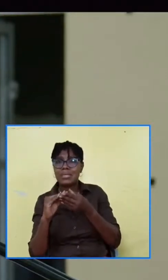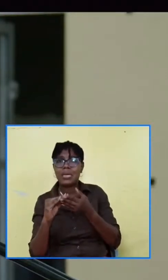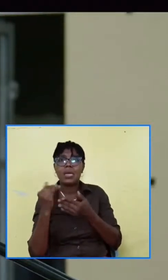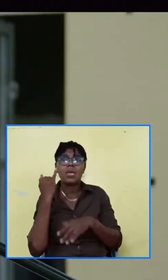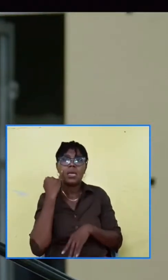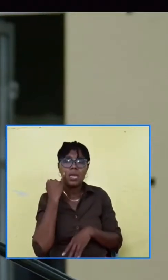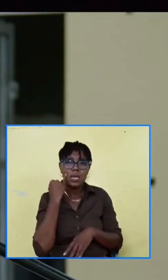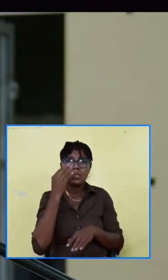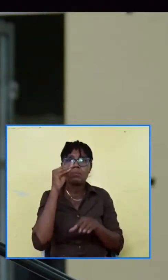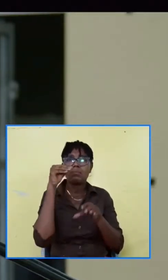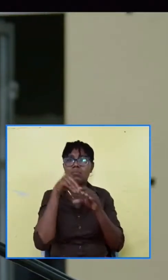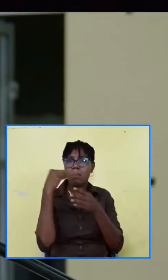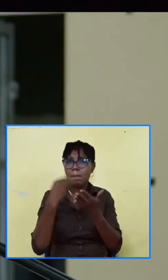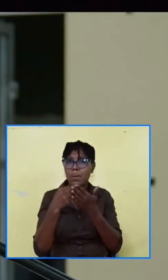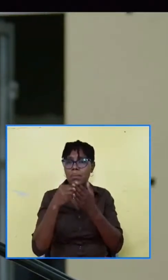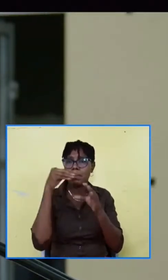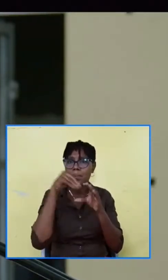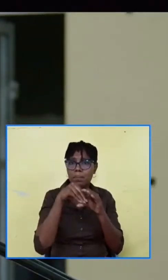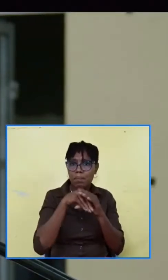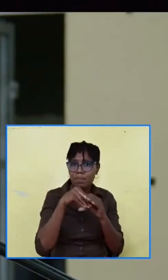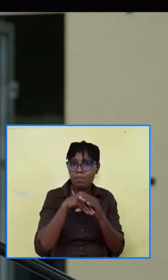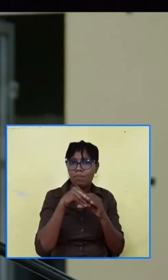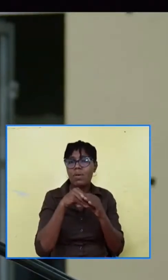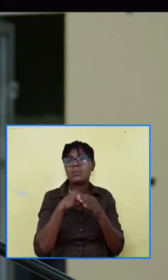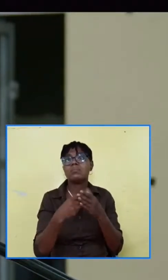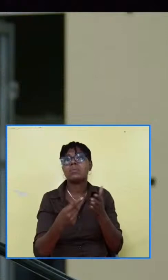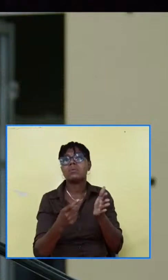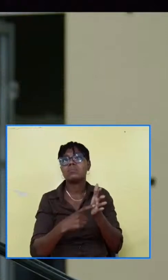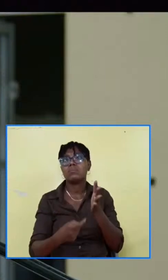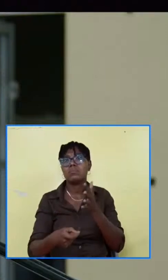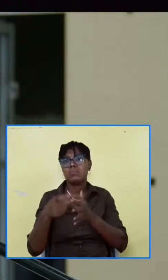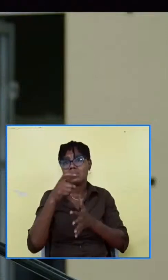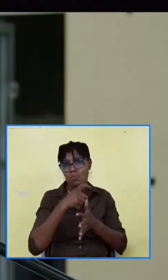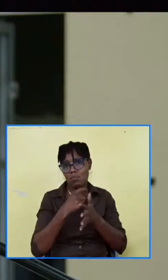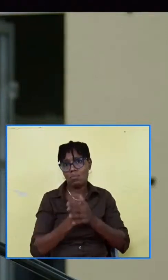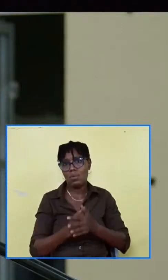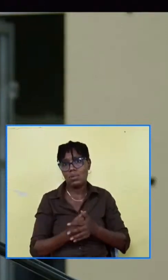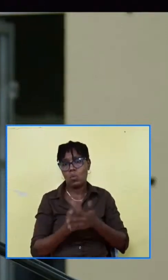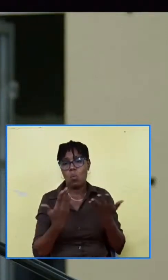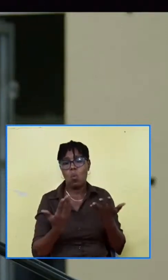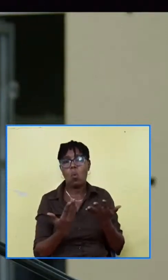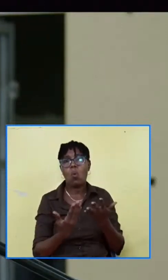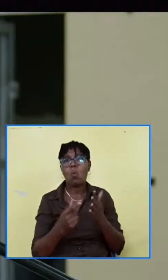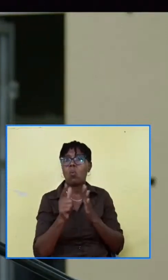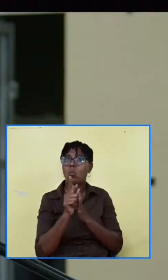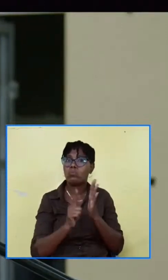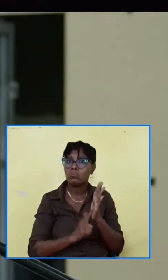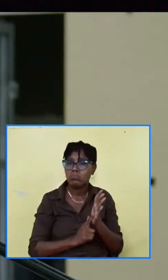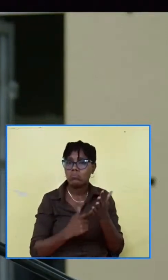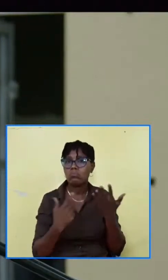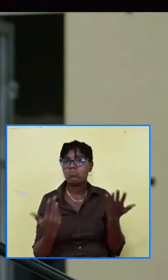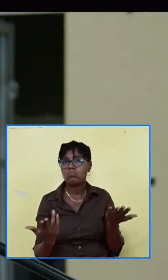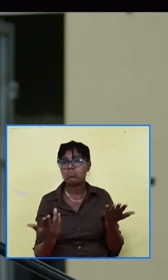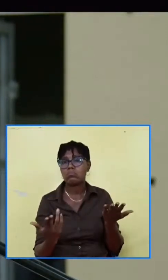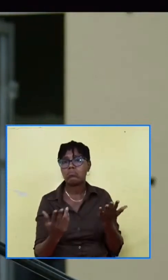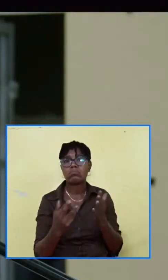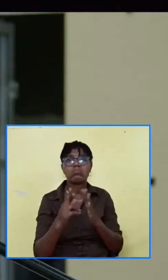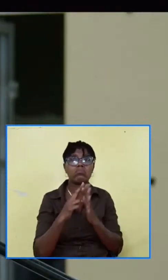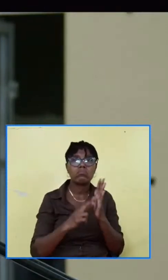investment guidelines of the NIS, if that can be made available. Certainly,